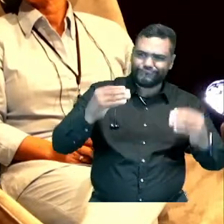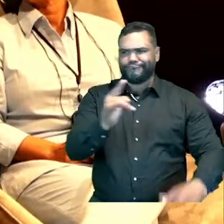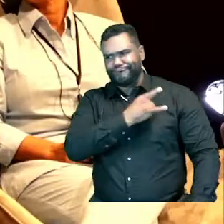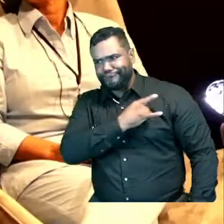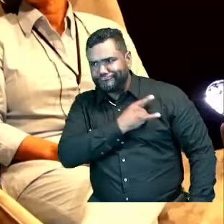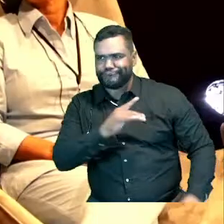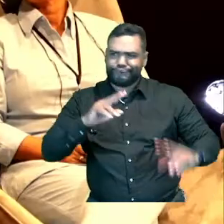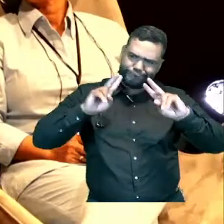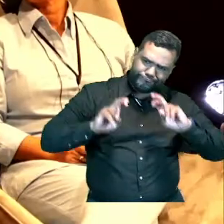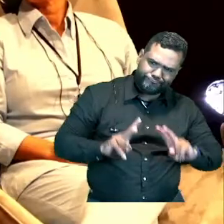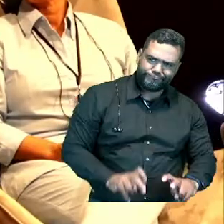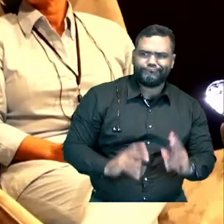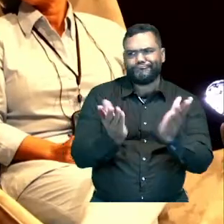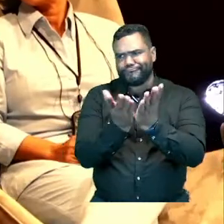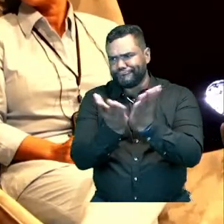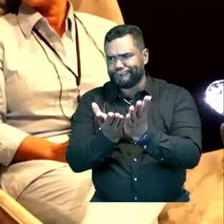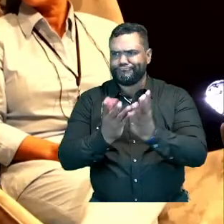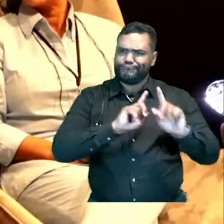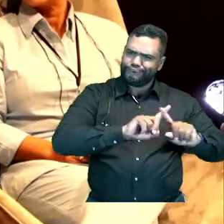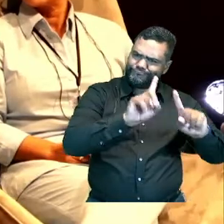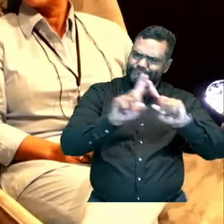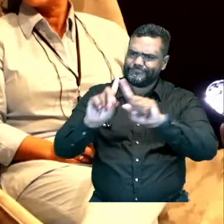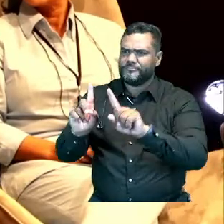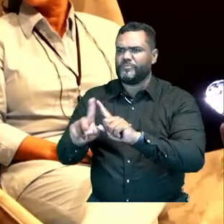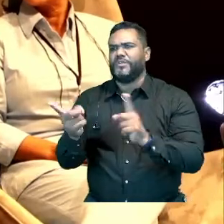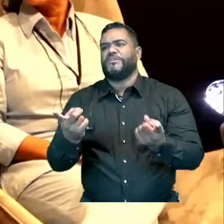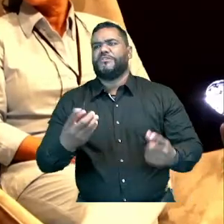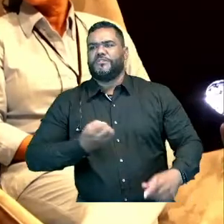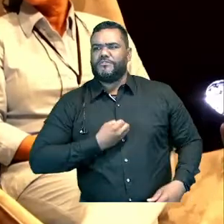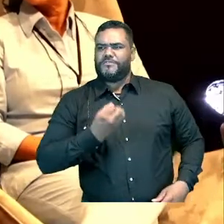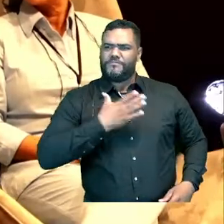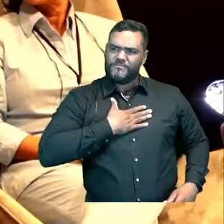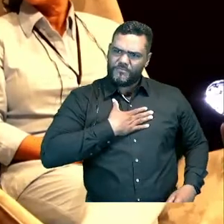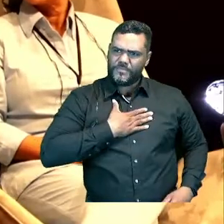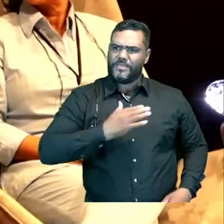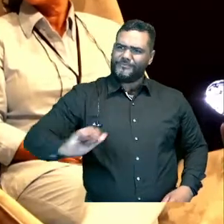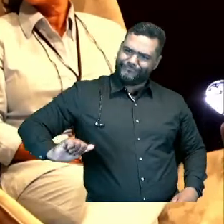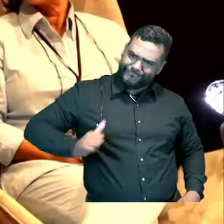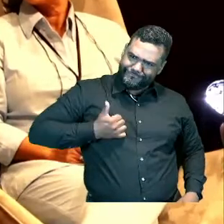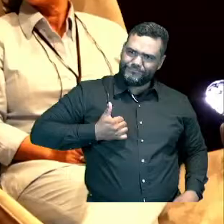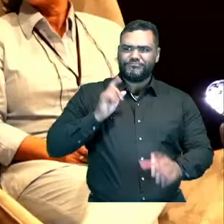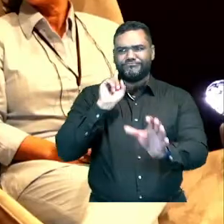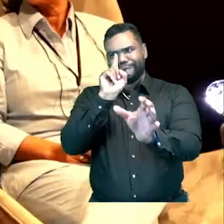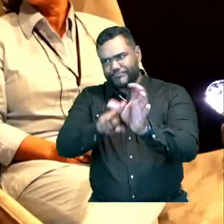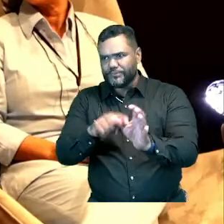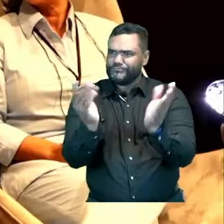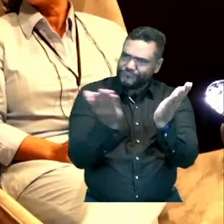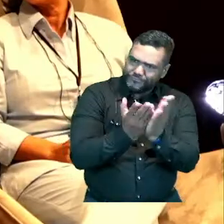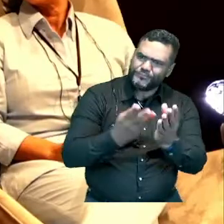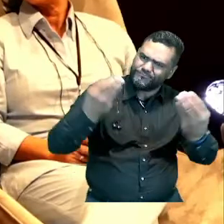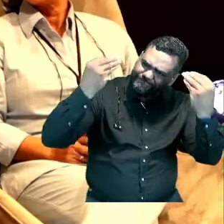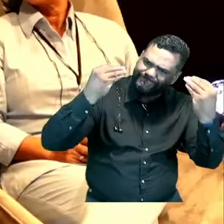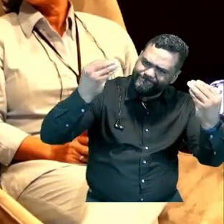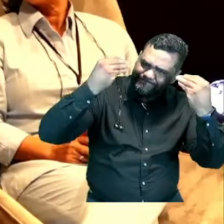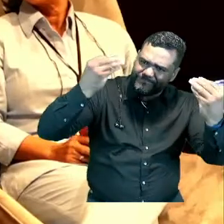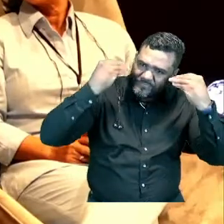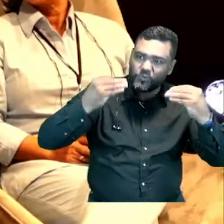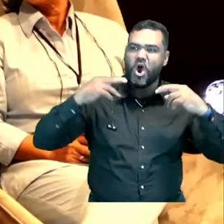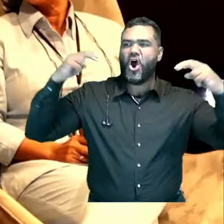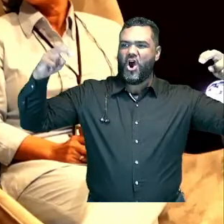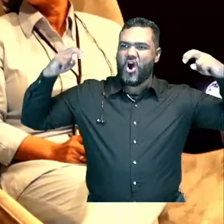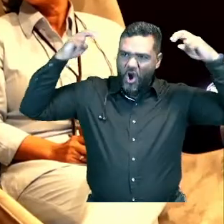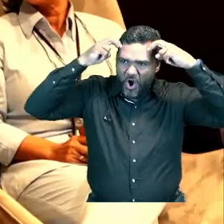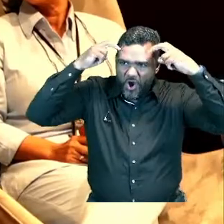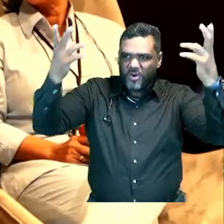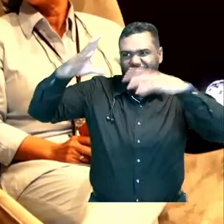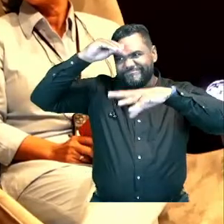opportunities, being prepared to enrich themselves, grow,